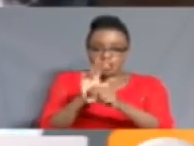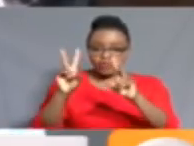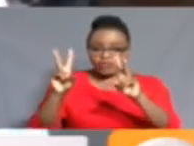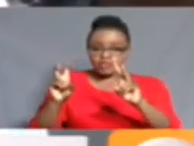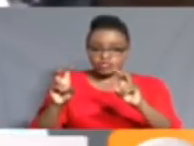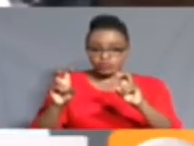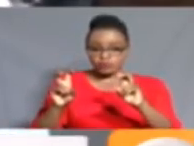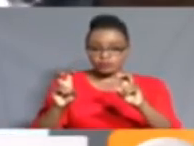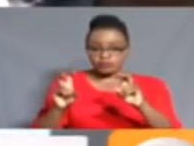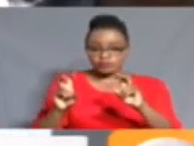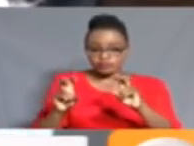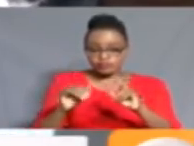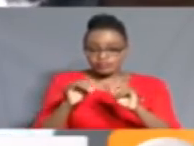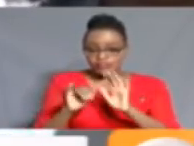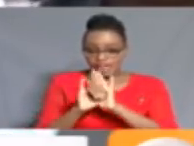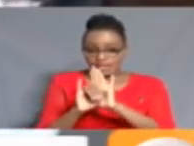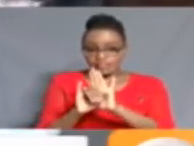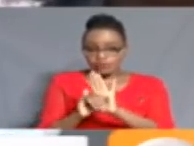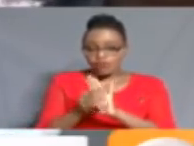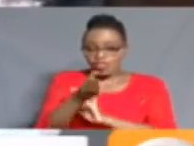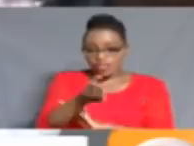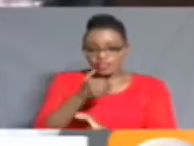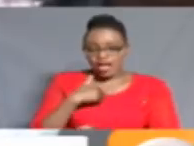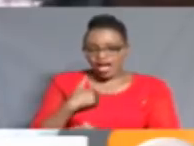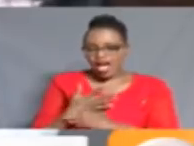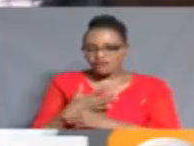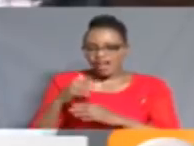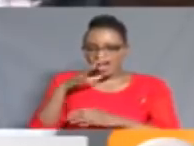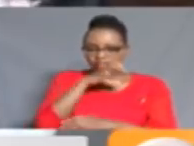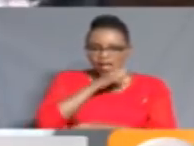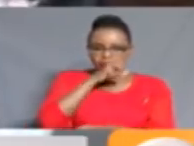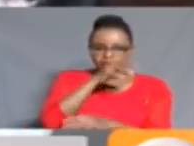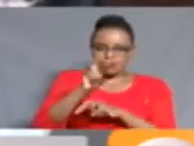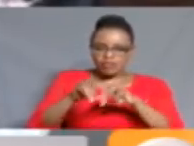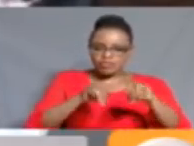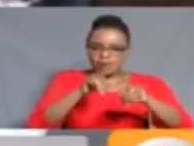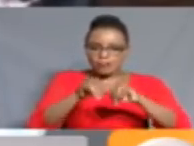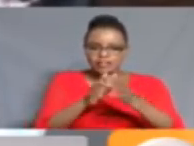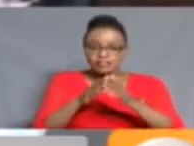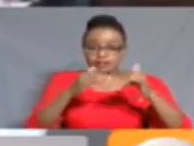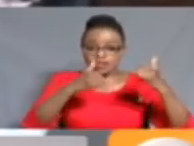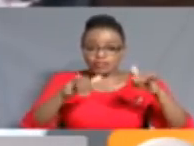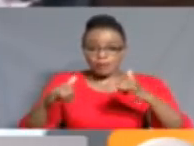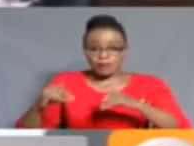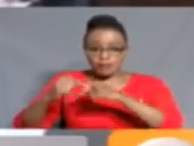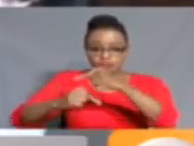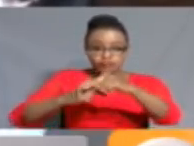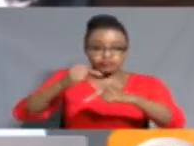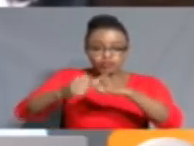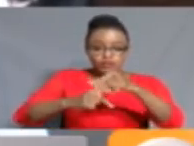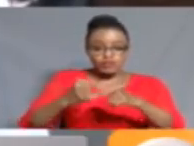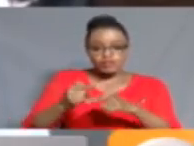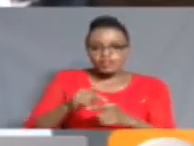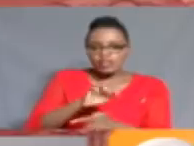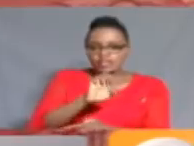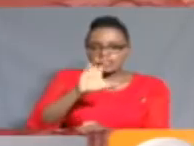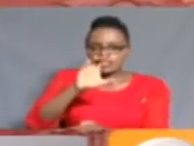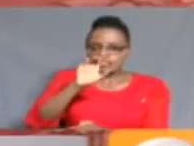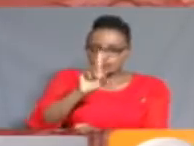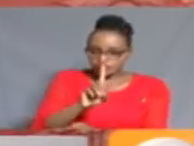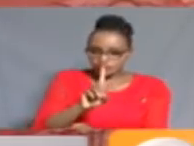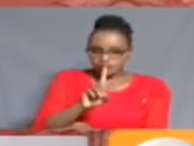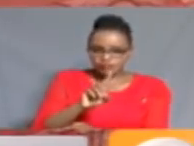issue, identifying the existing loopholes in the management and implementation processes of the ECDE projects.